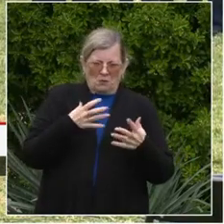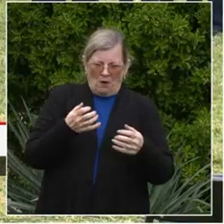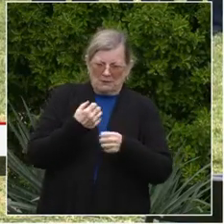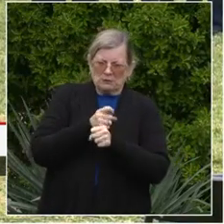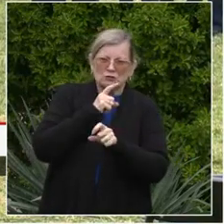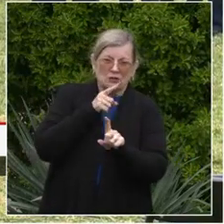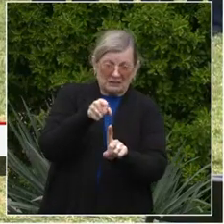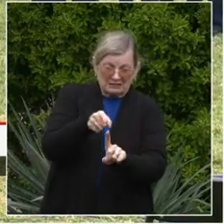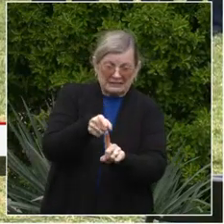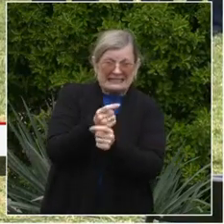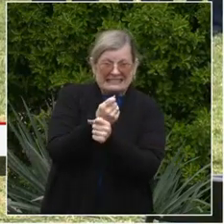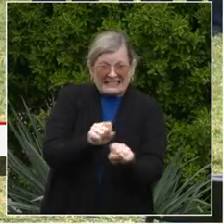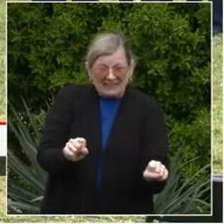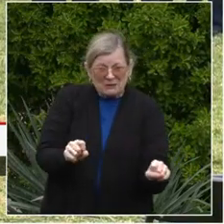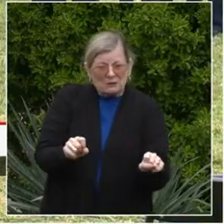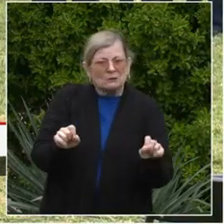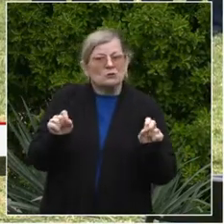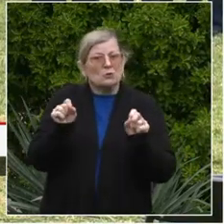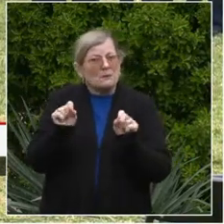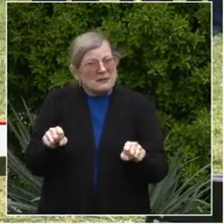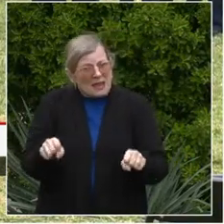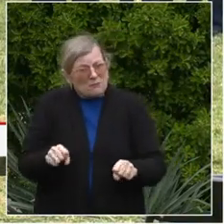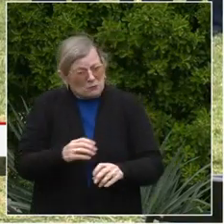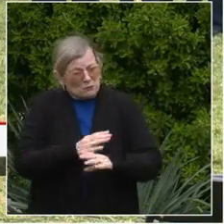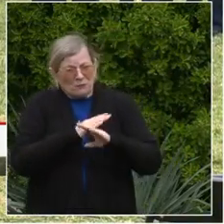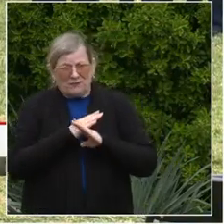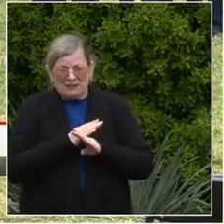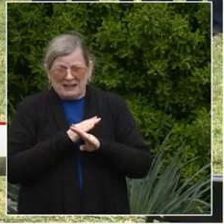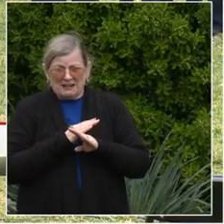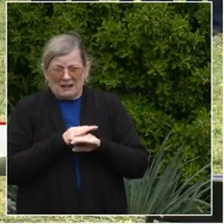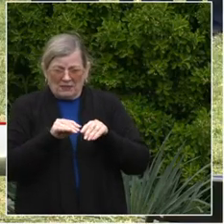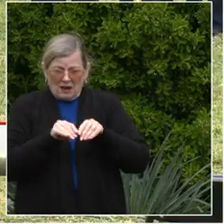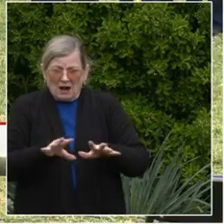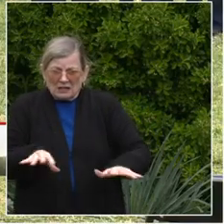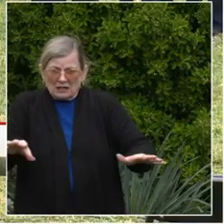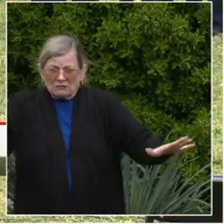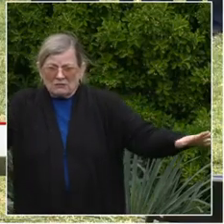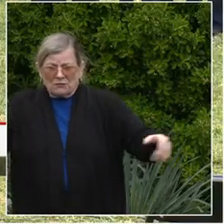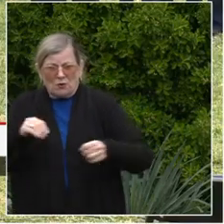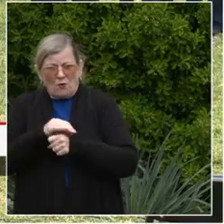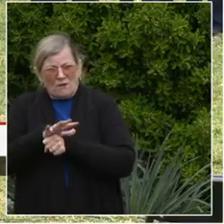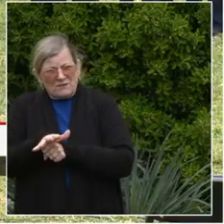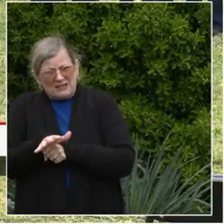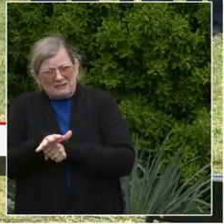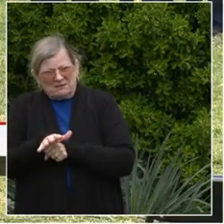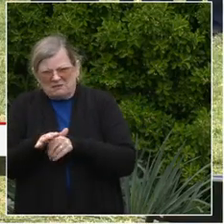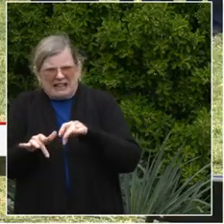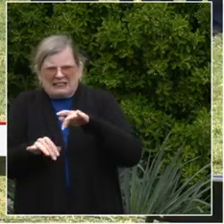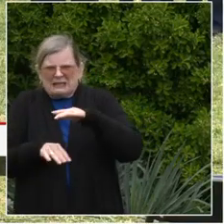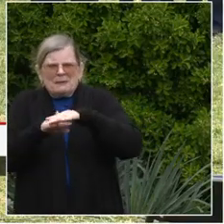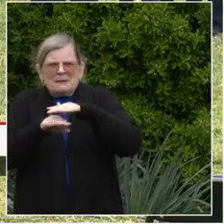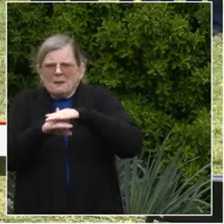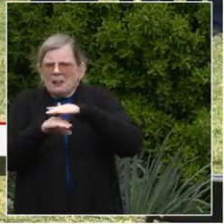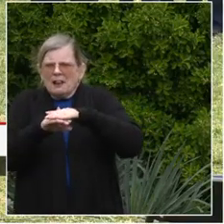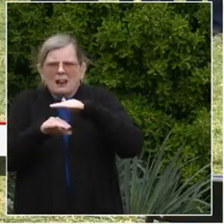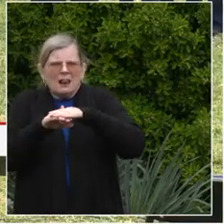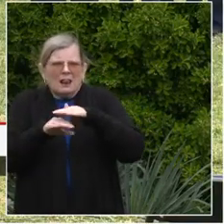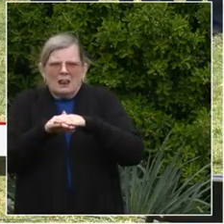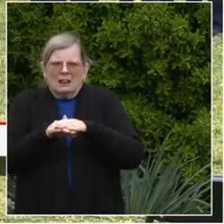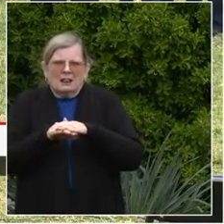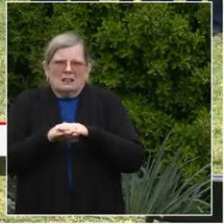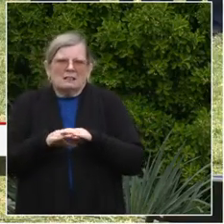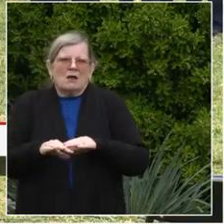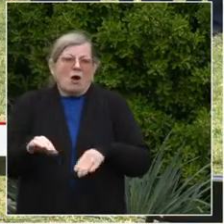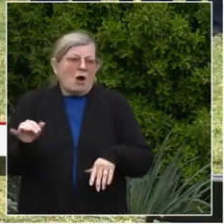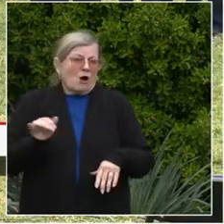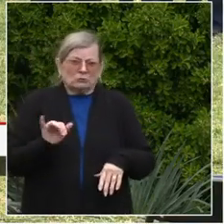been able to keep outbreaks of COVID to a minimum at DC jail. But it's also created a lot of strain.